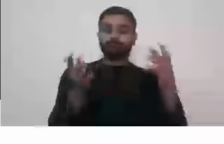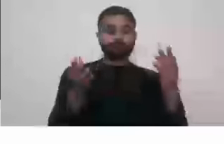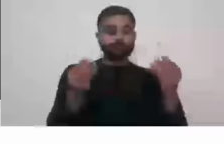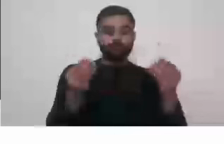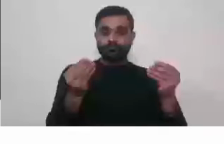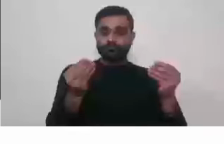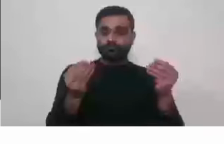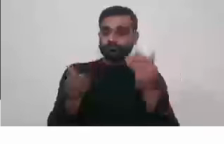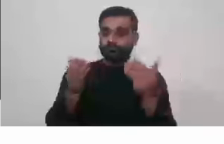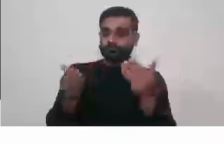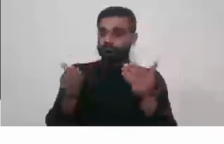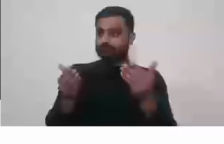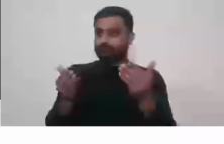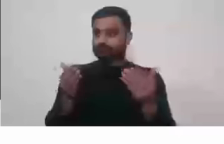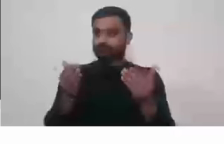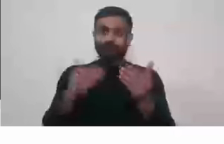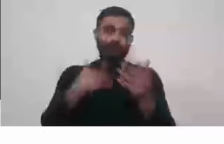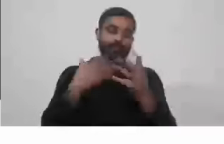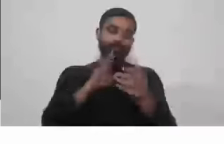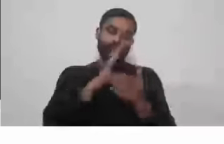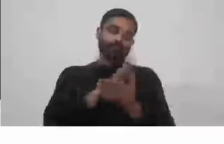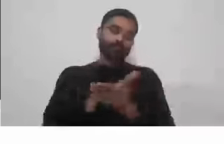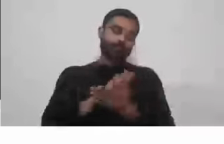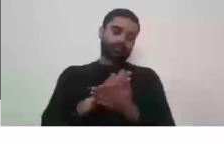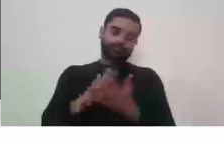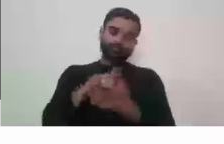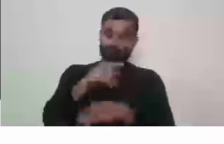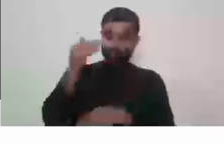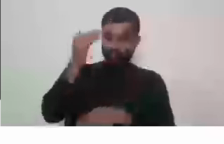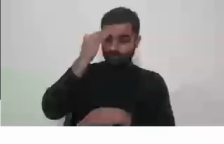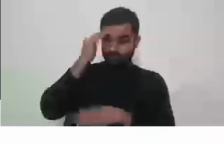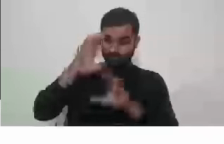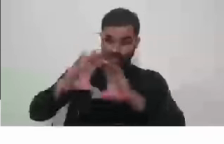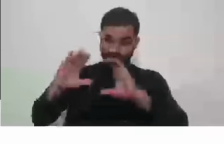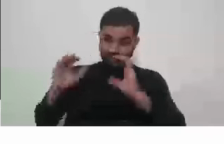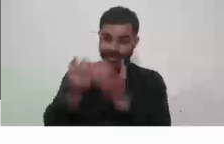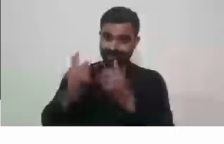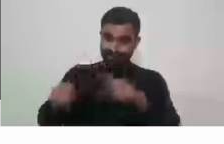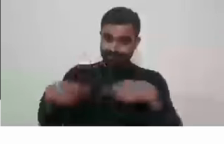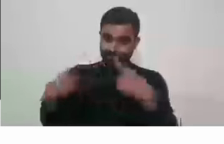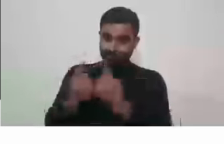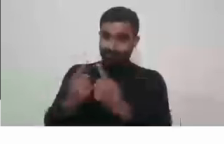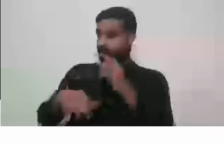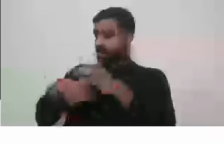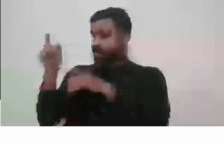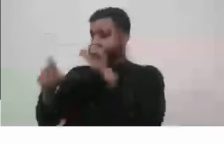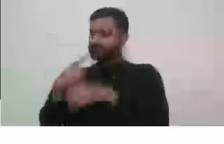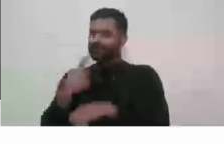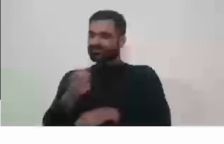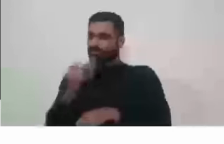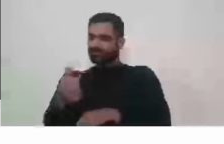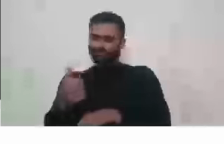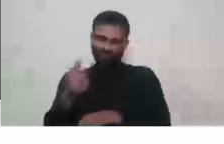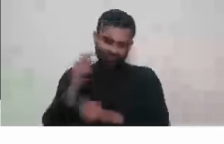it might be very diplomatic, but I just want to be honest. You are classroom based. Me coming from outside and telling you something is going to